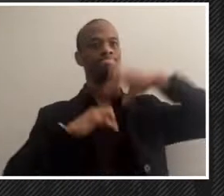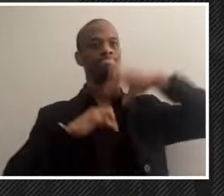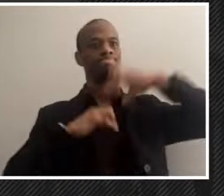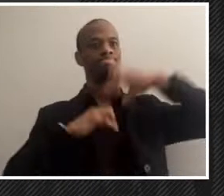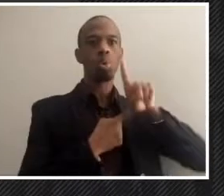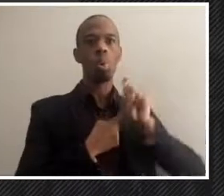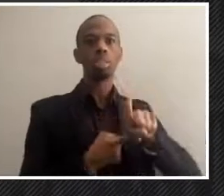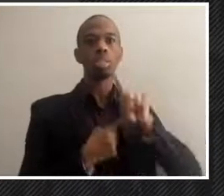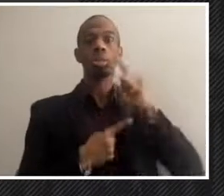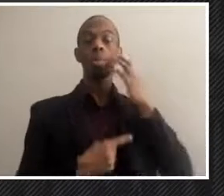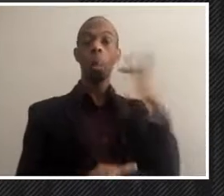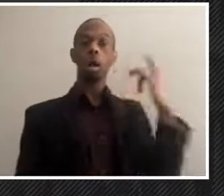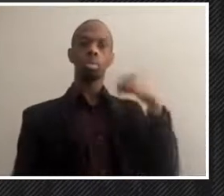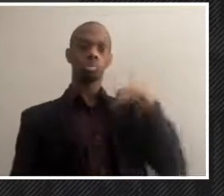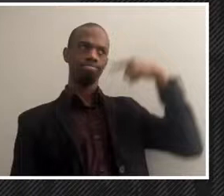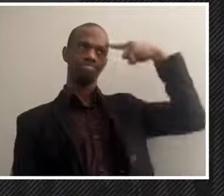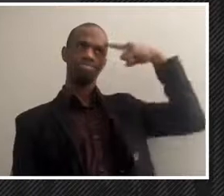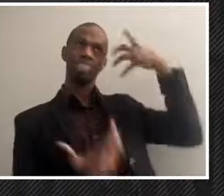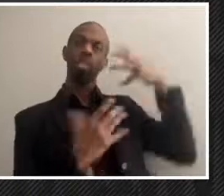this utopian,